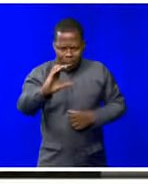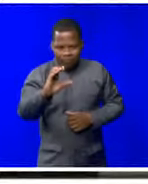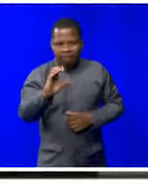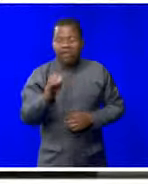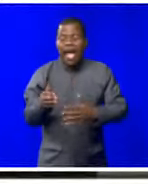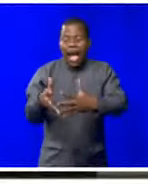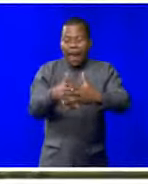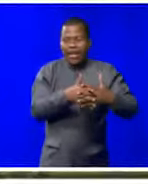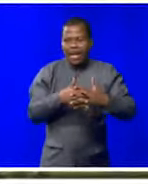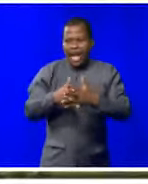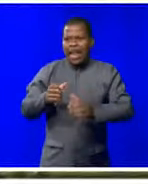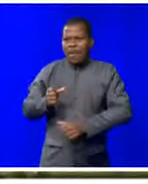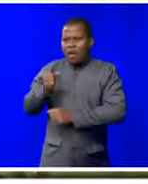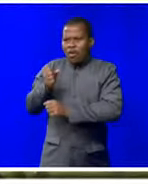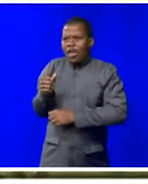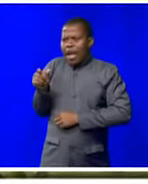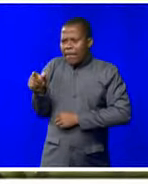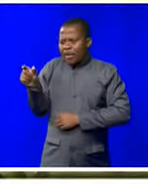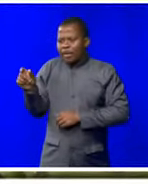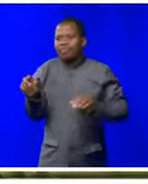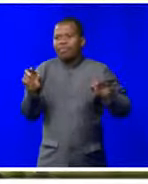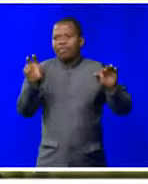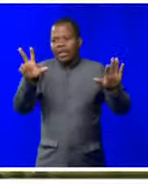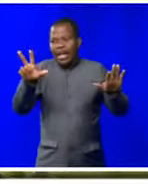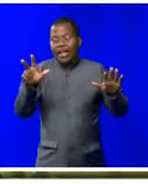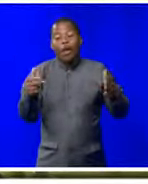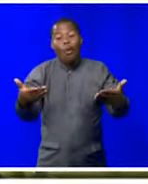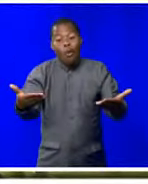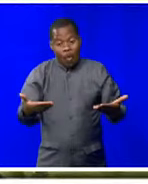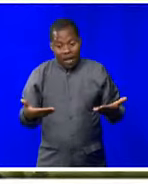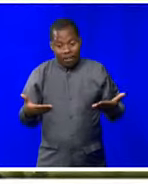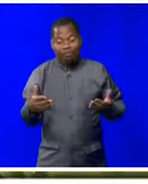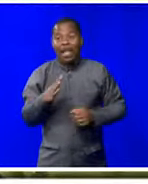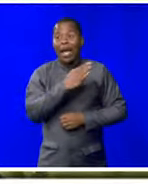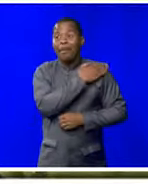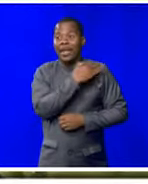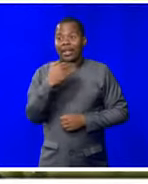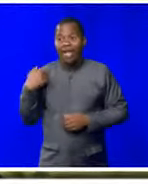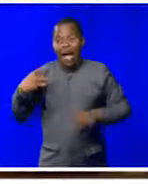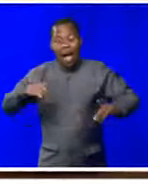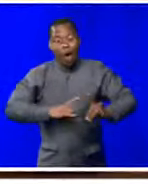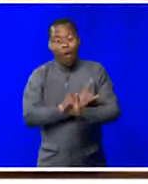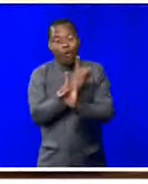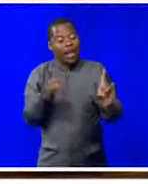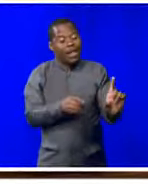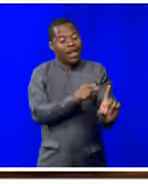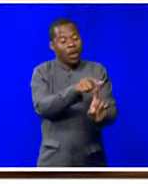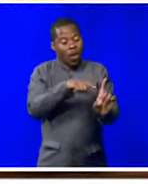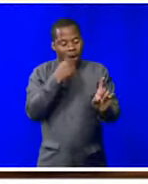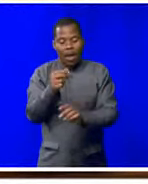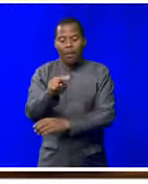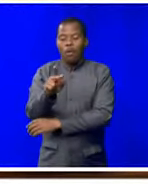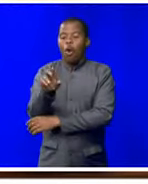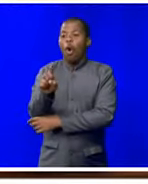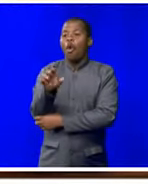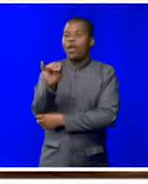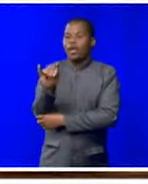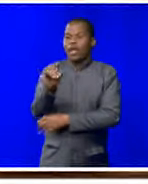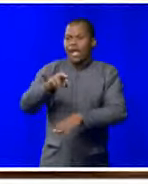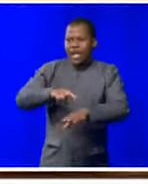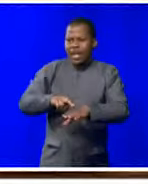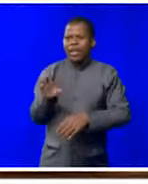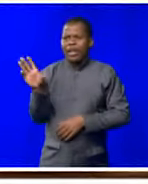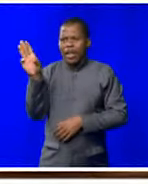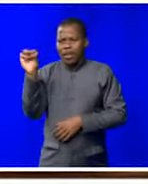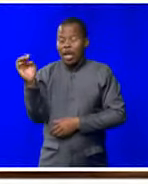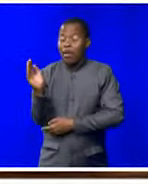United States Peace Corps volunteers. Speaking during the swearing-in ceremony, where he was represented by the Minister of Health, Lizingosi, said